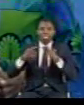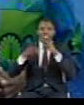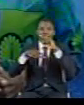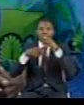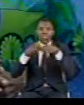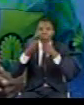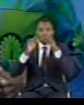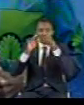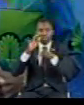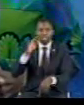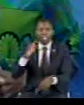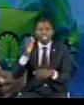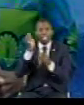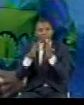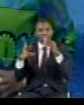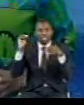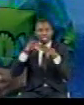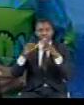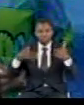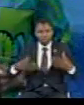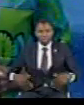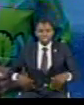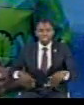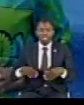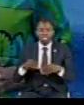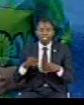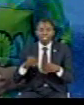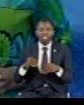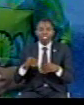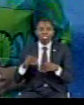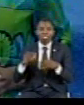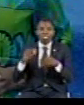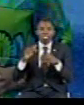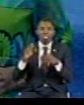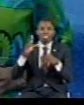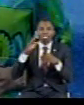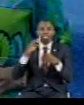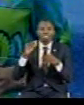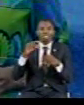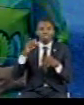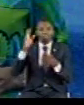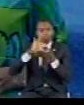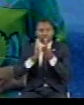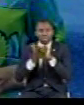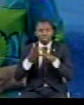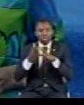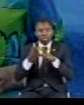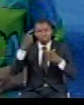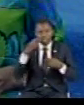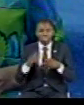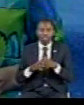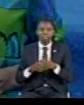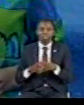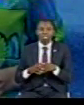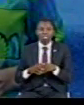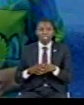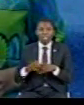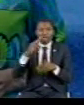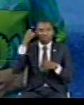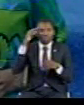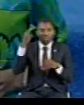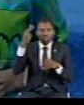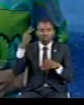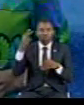system collapsed. She stayed for 2 months, 3 weeks, and 2 days, not testing food nor water in the